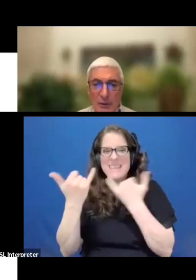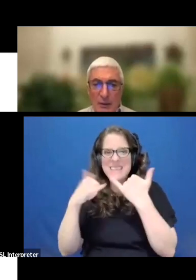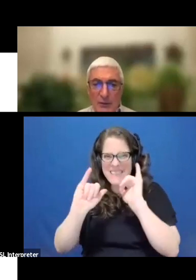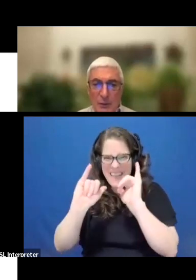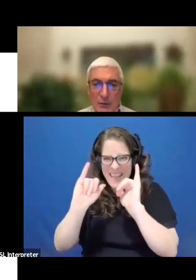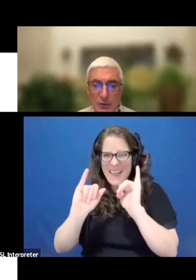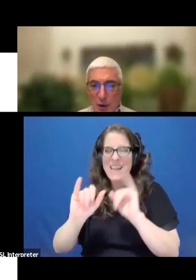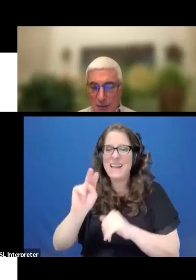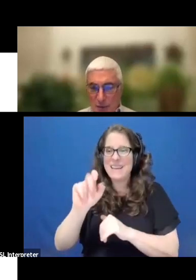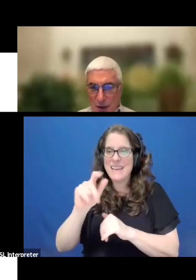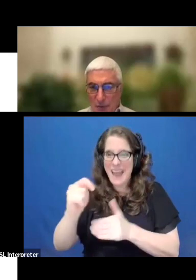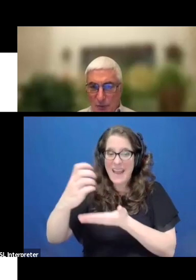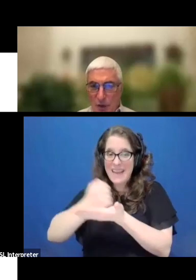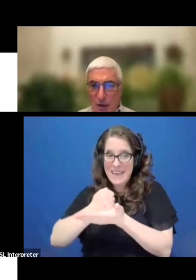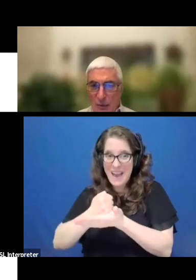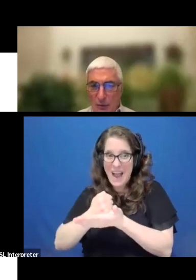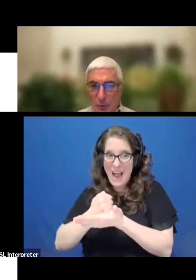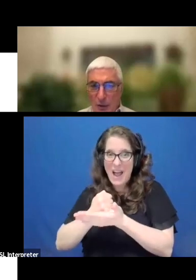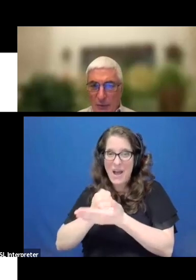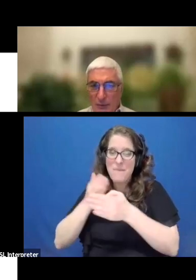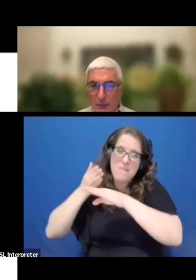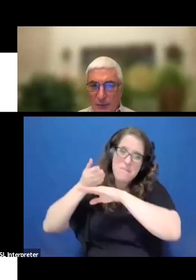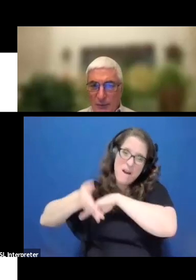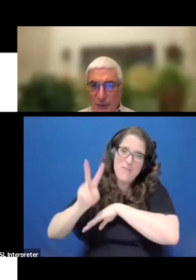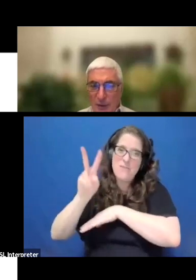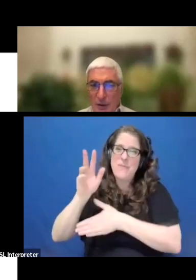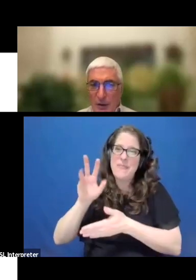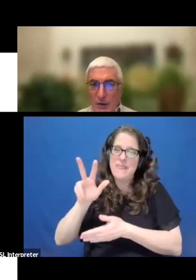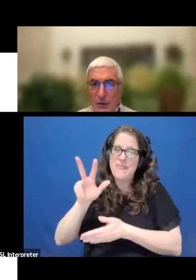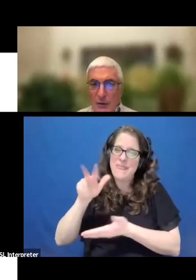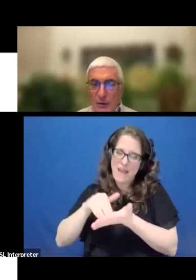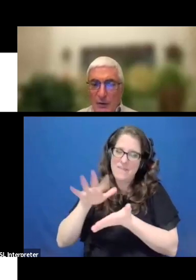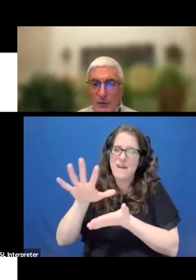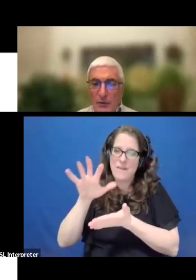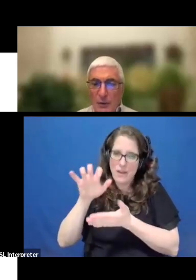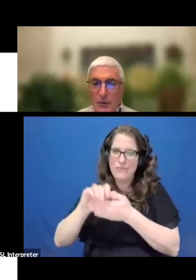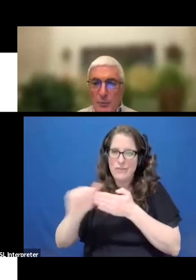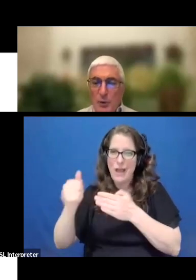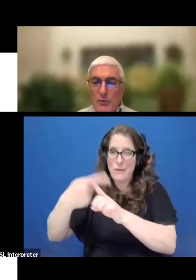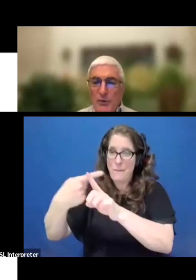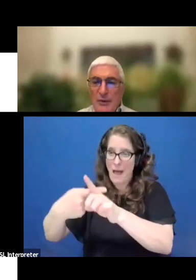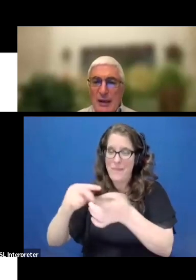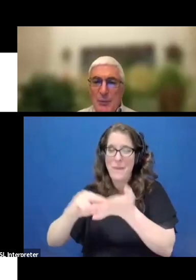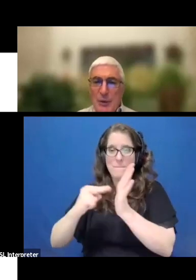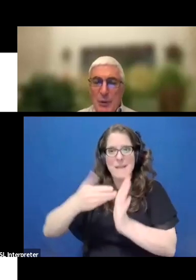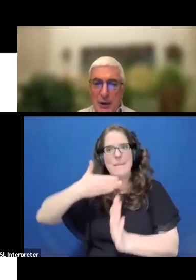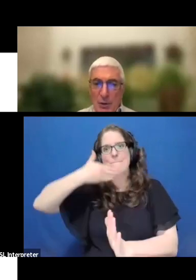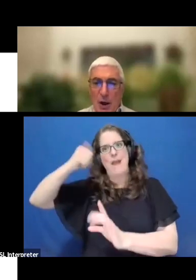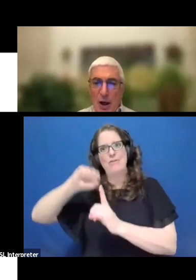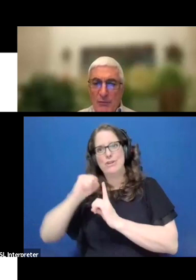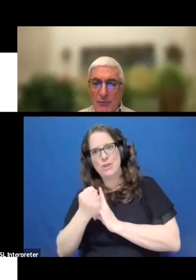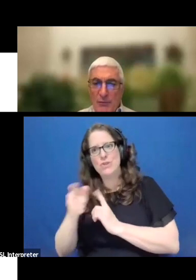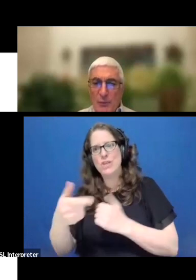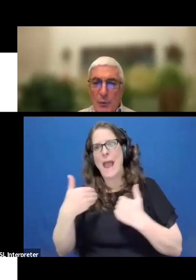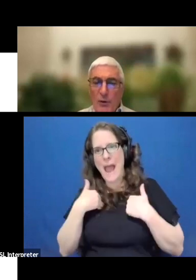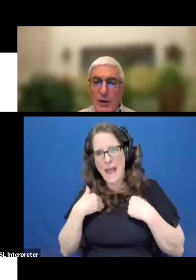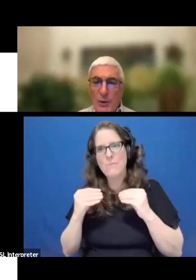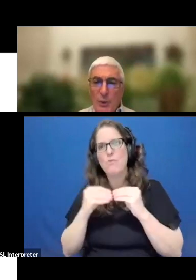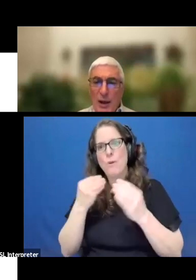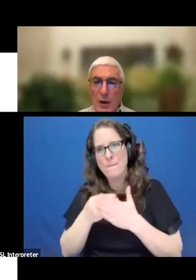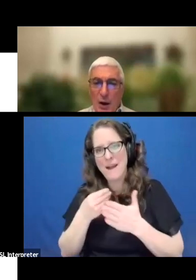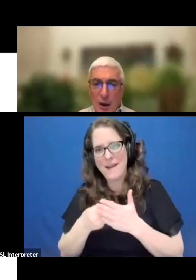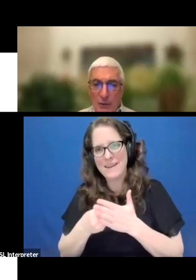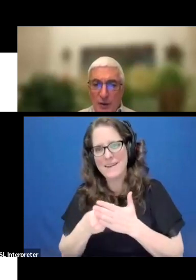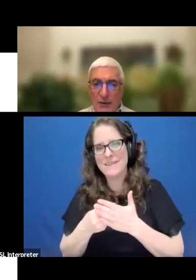income is over $2,500 a month. So this person can be better off working